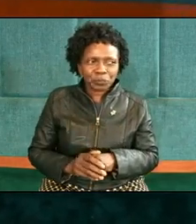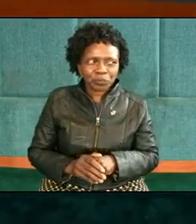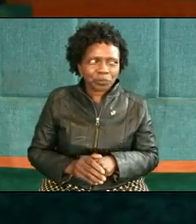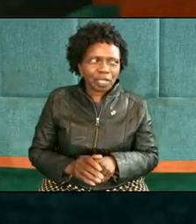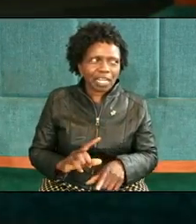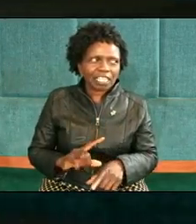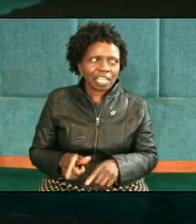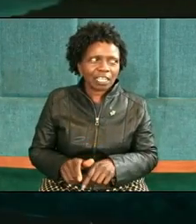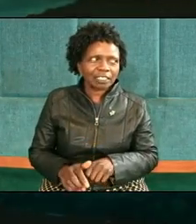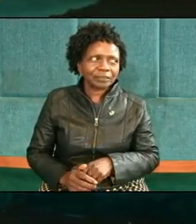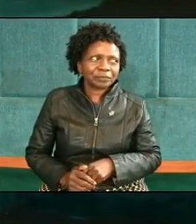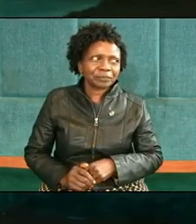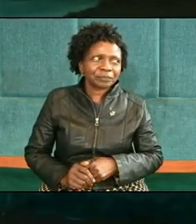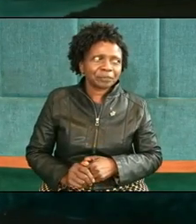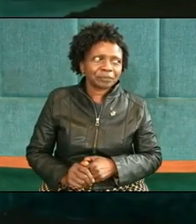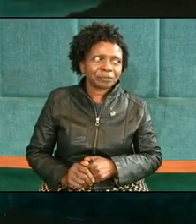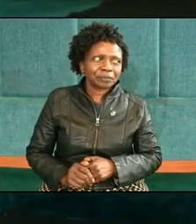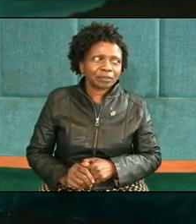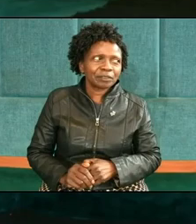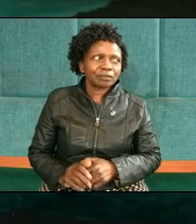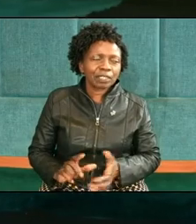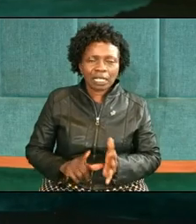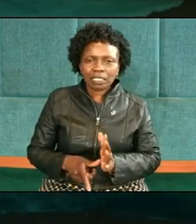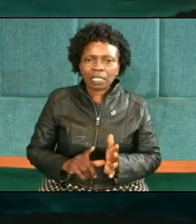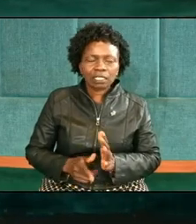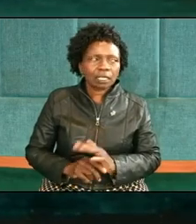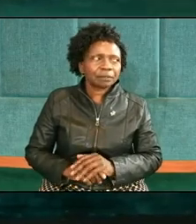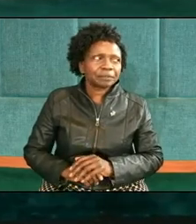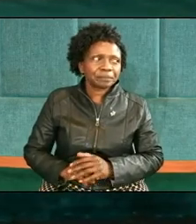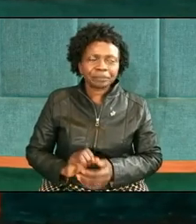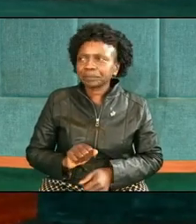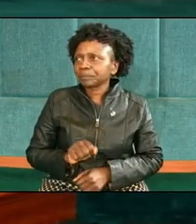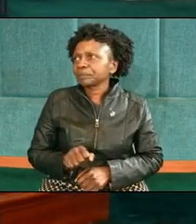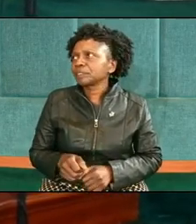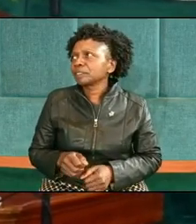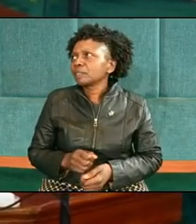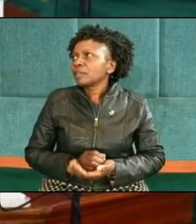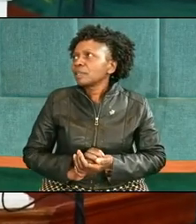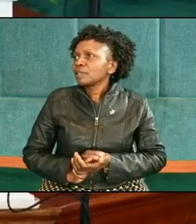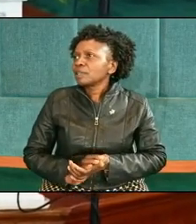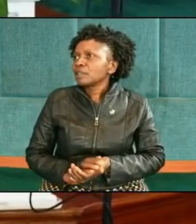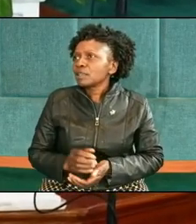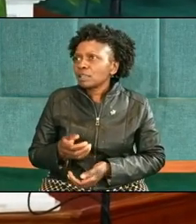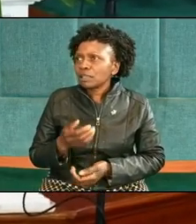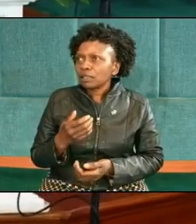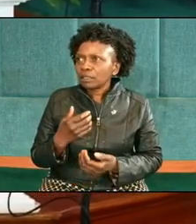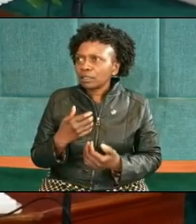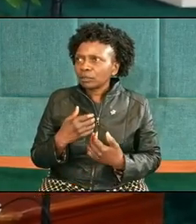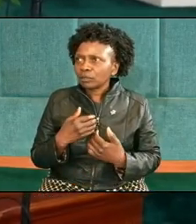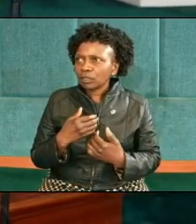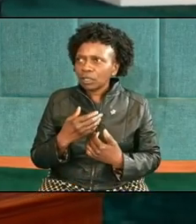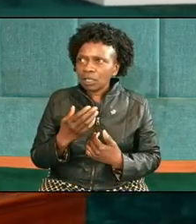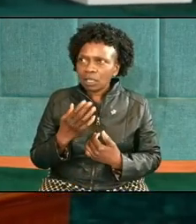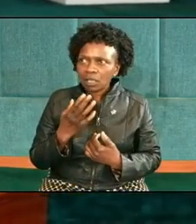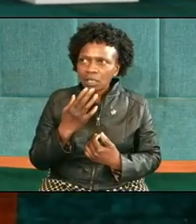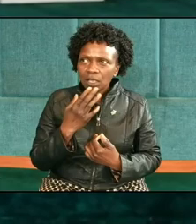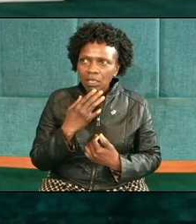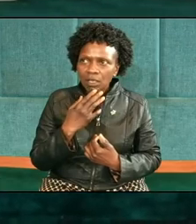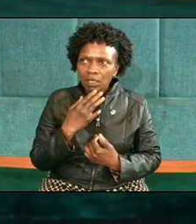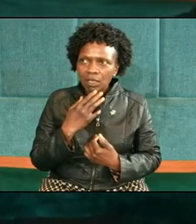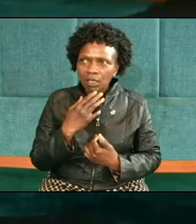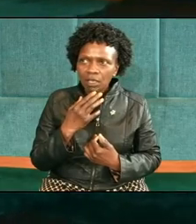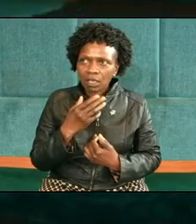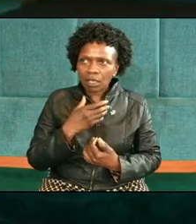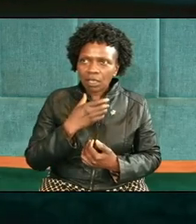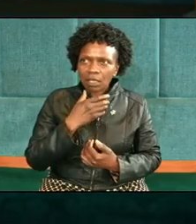They're short. Ella, thank you so much, man. I have witnessed. They're short. They're short. By the way,